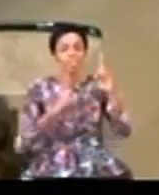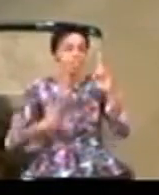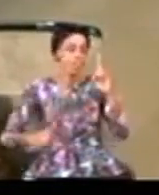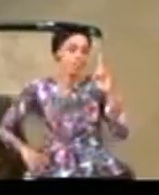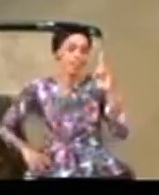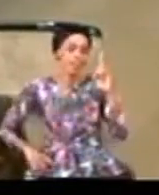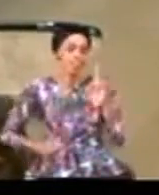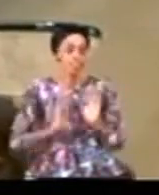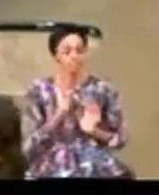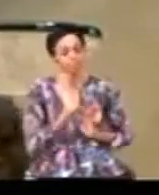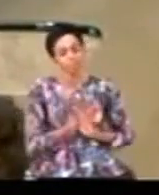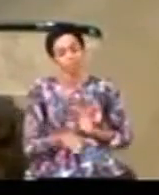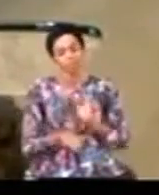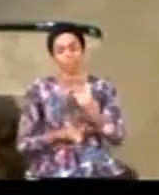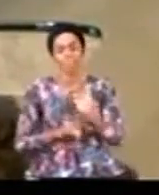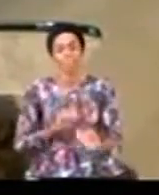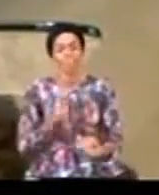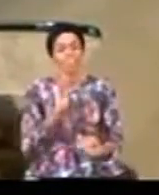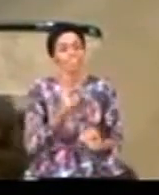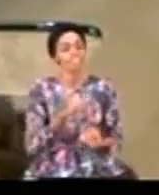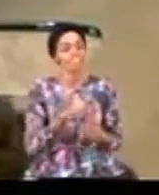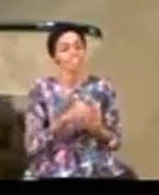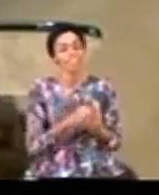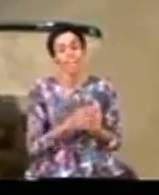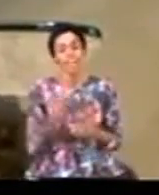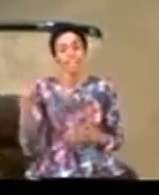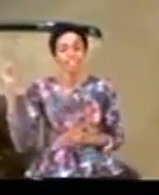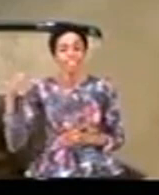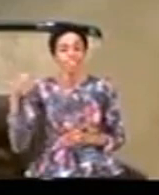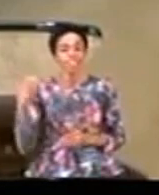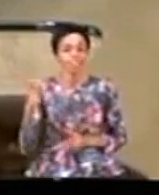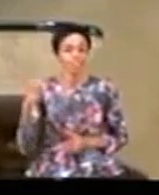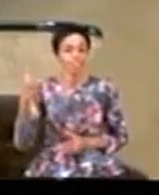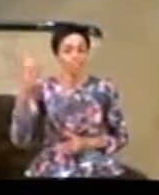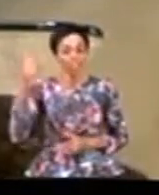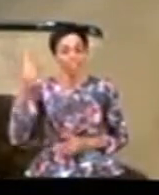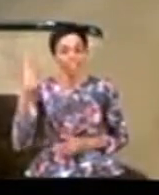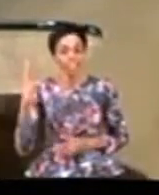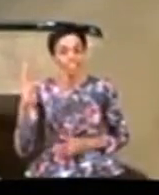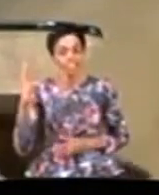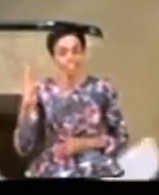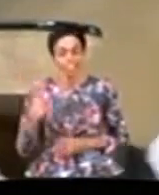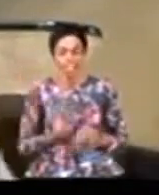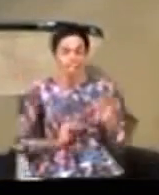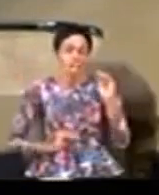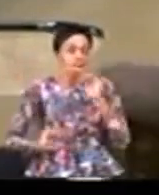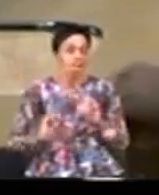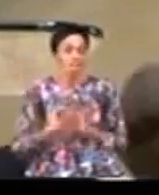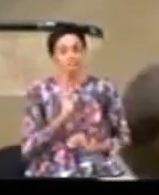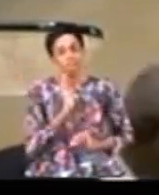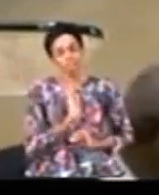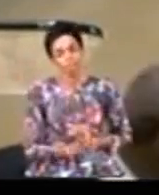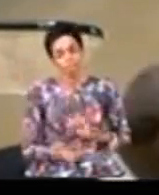the Lord. Walking in the light of God, oh